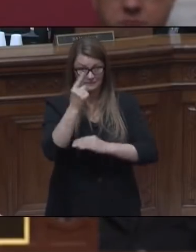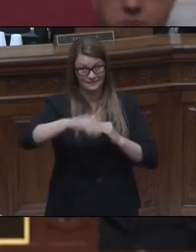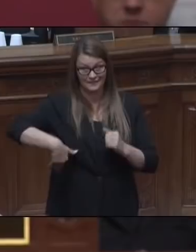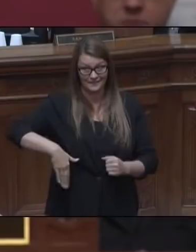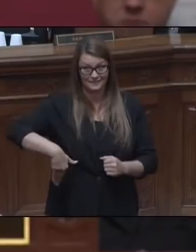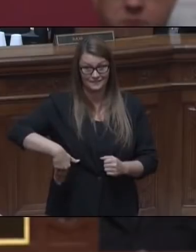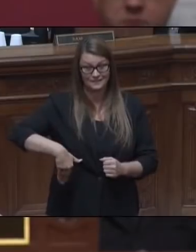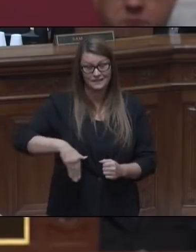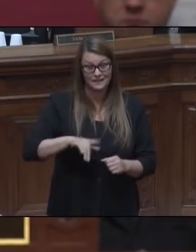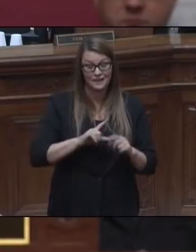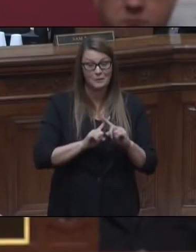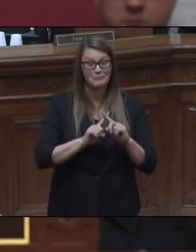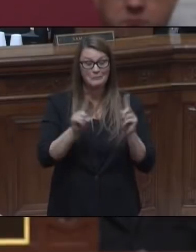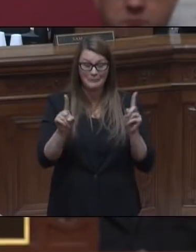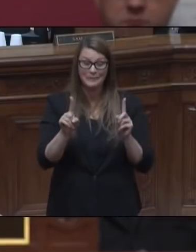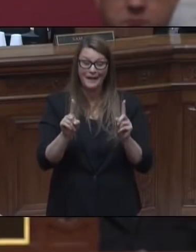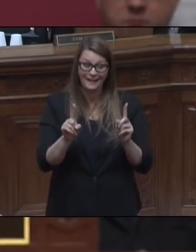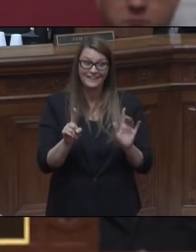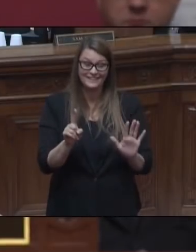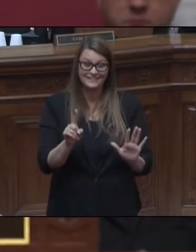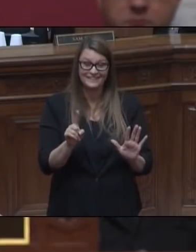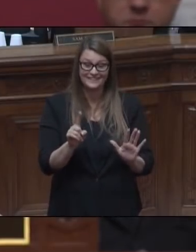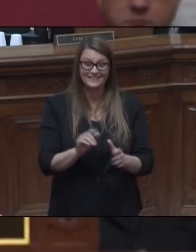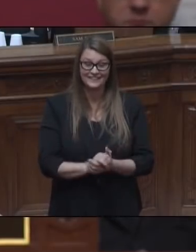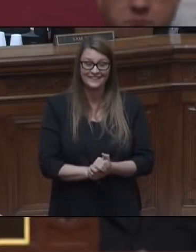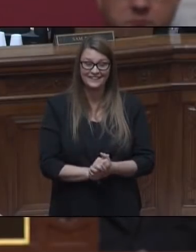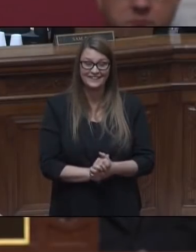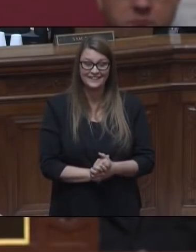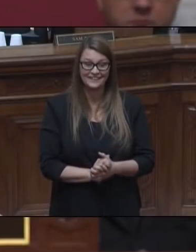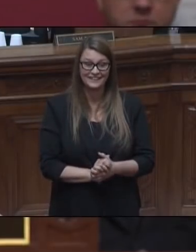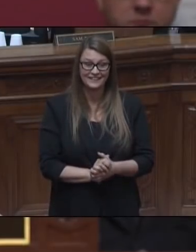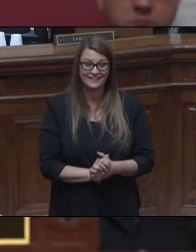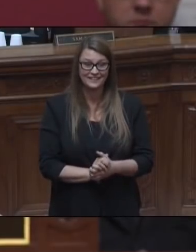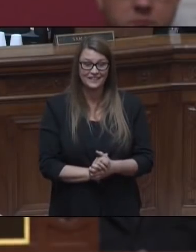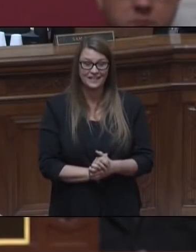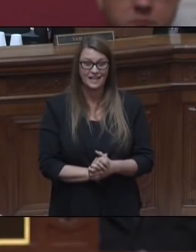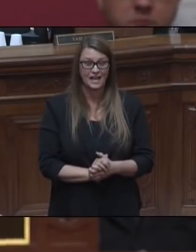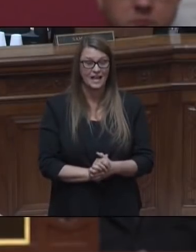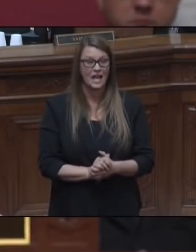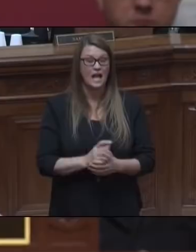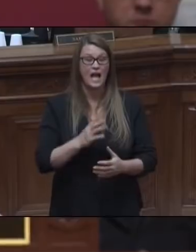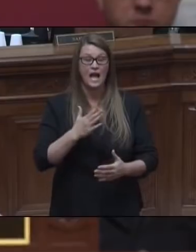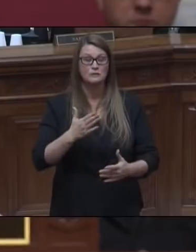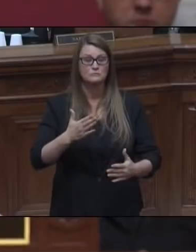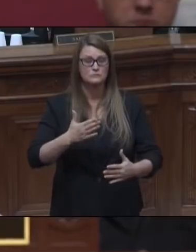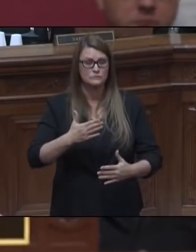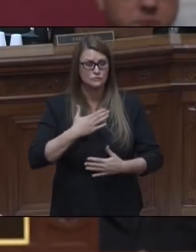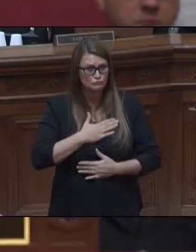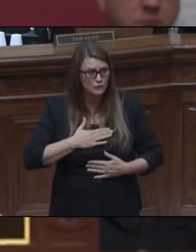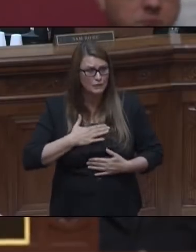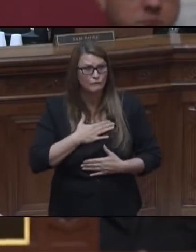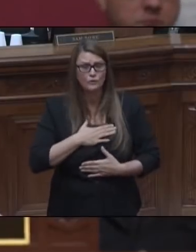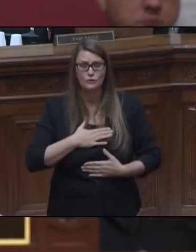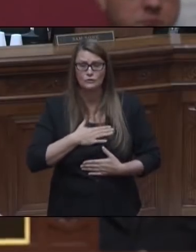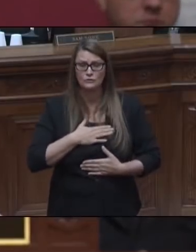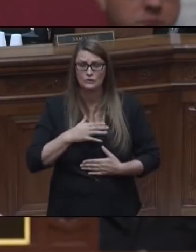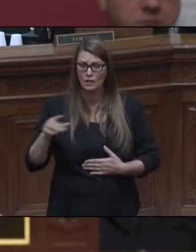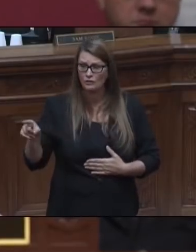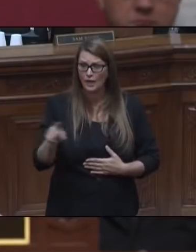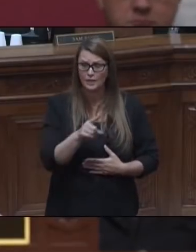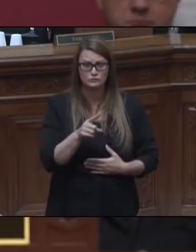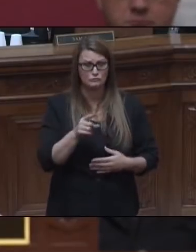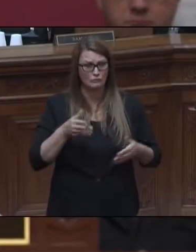But I can tell you that I am extremely grateful that you're allowing me